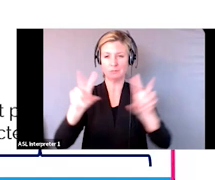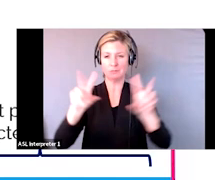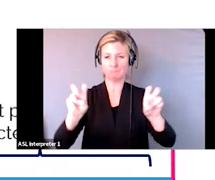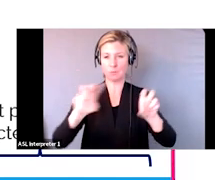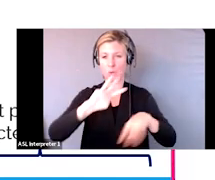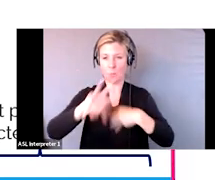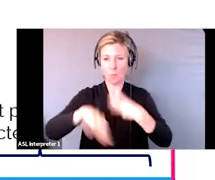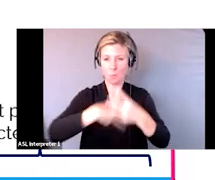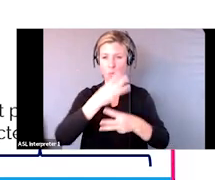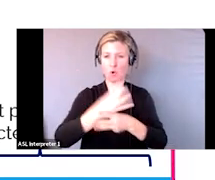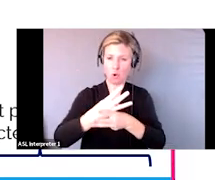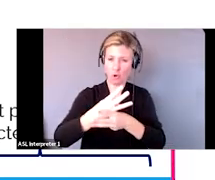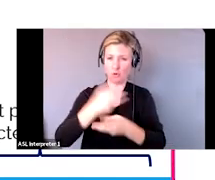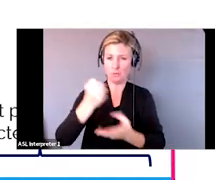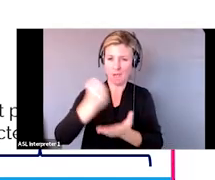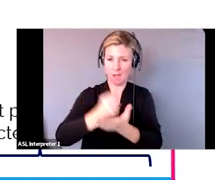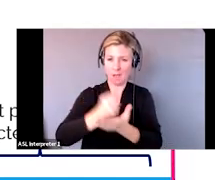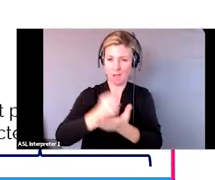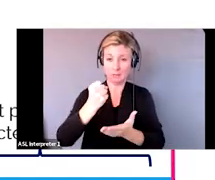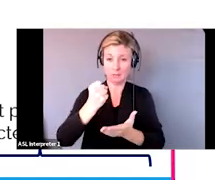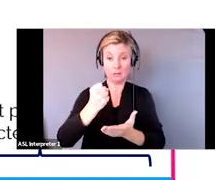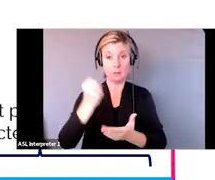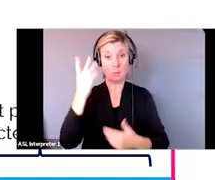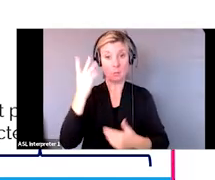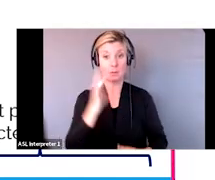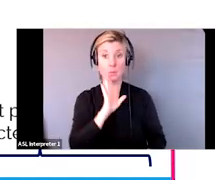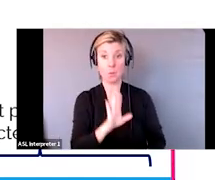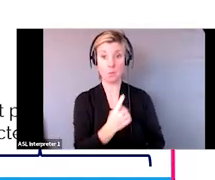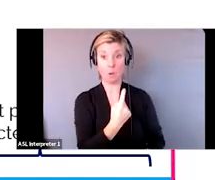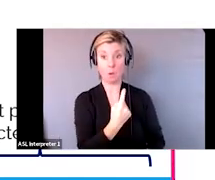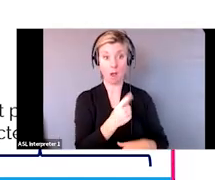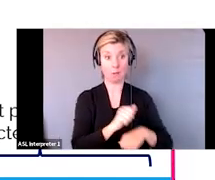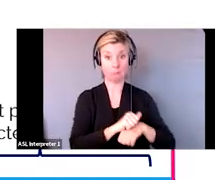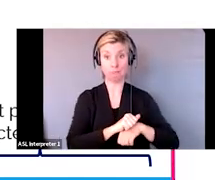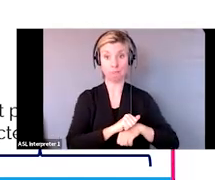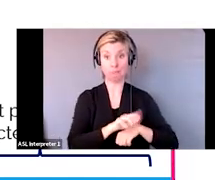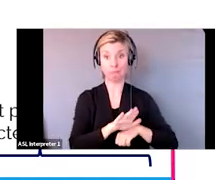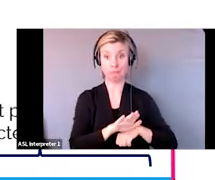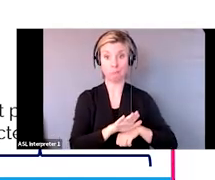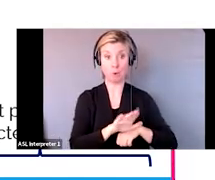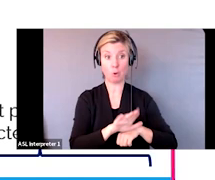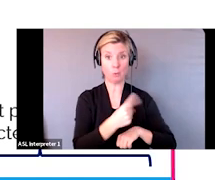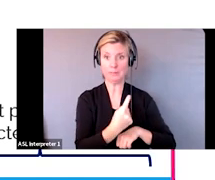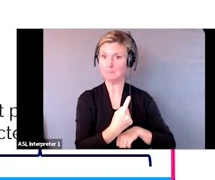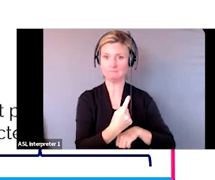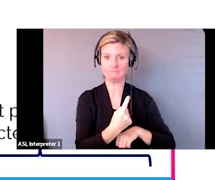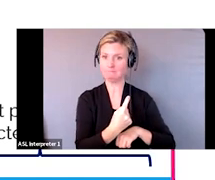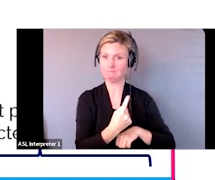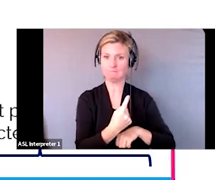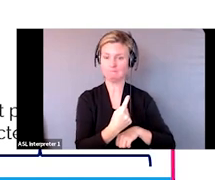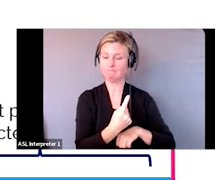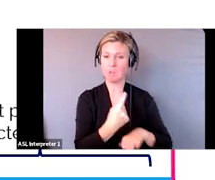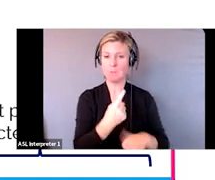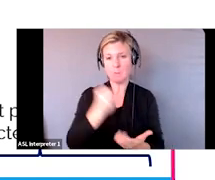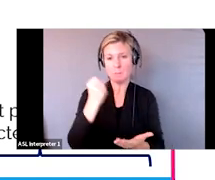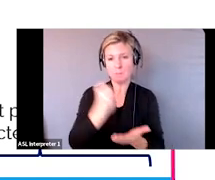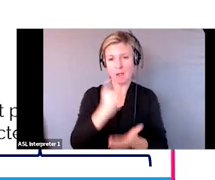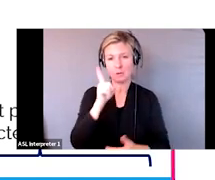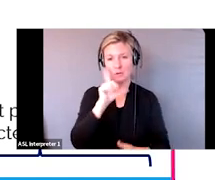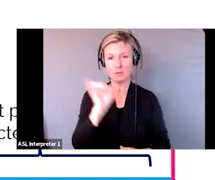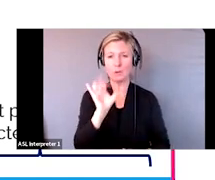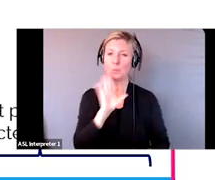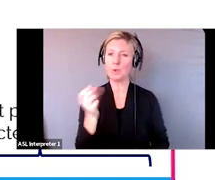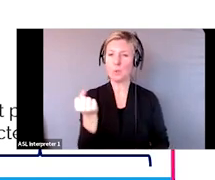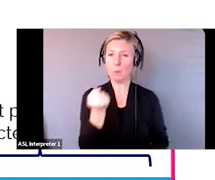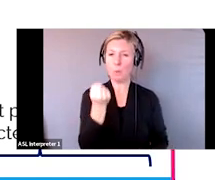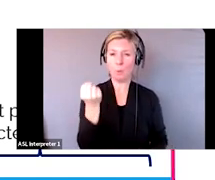going to be a issued patent. What it does is it holds a place. It's a placeholder